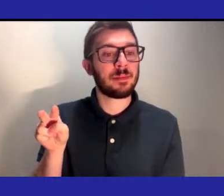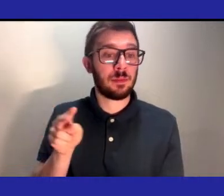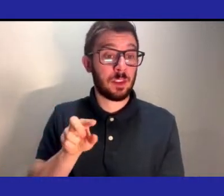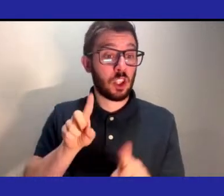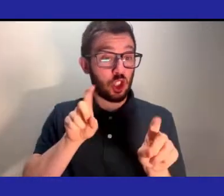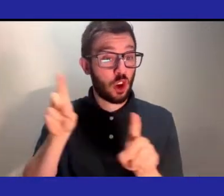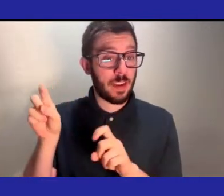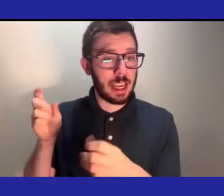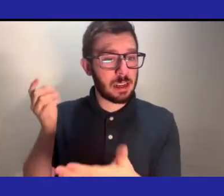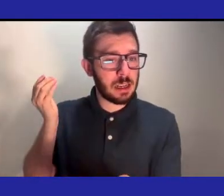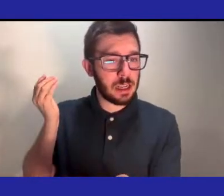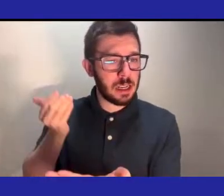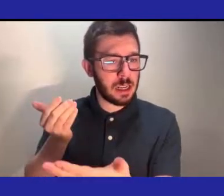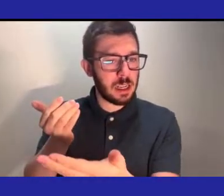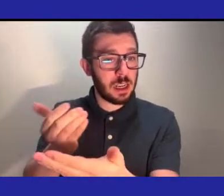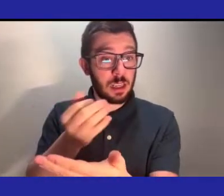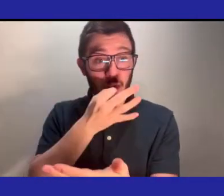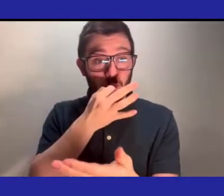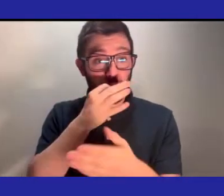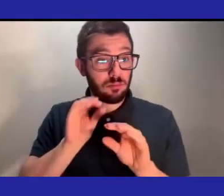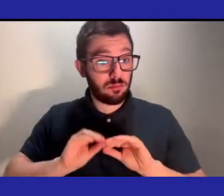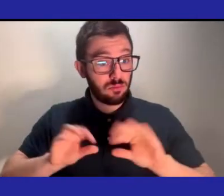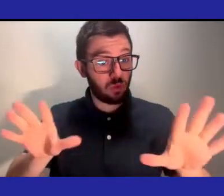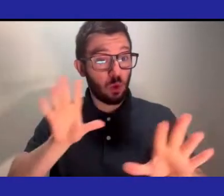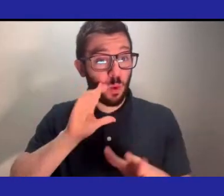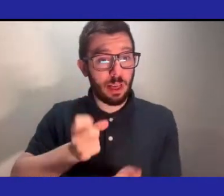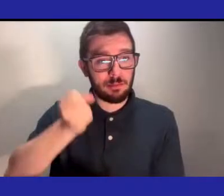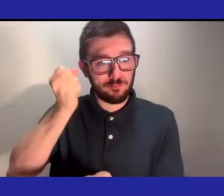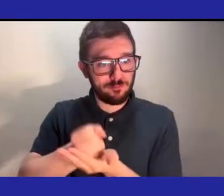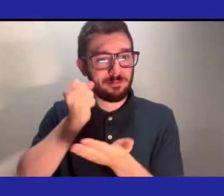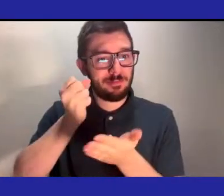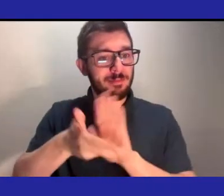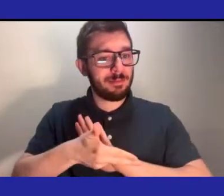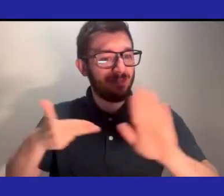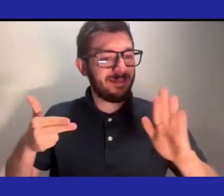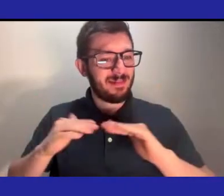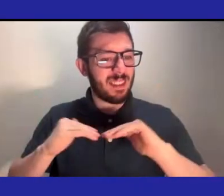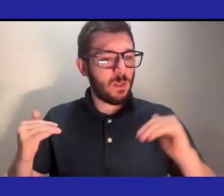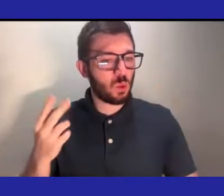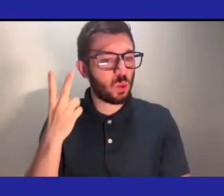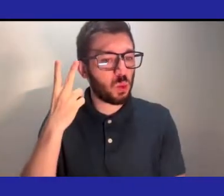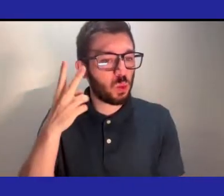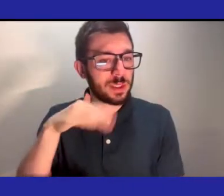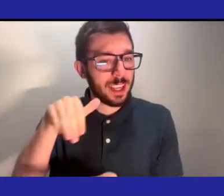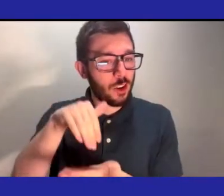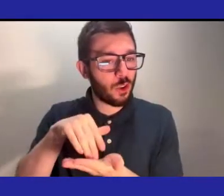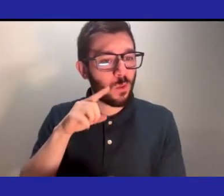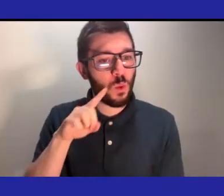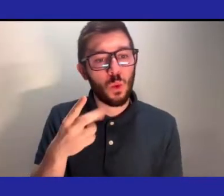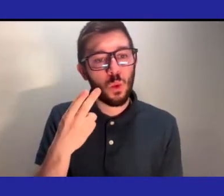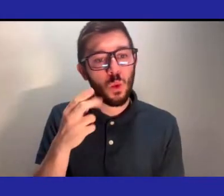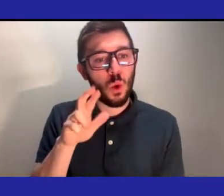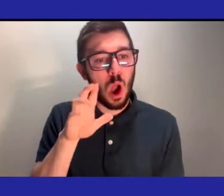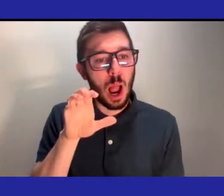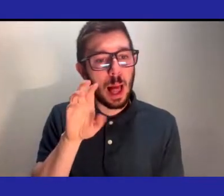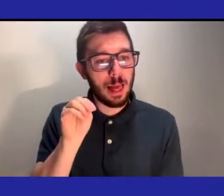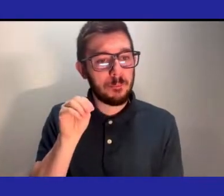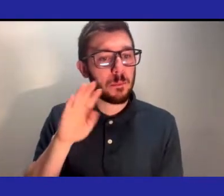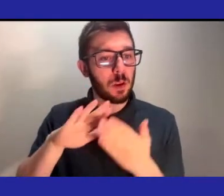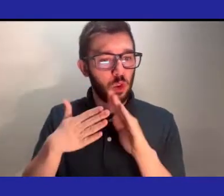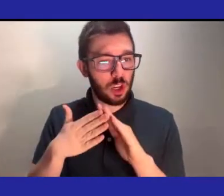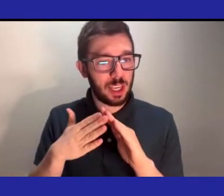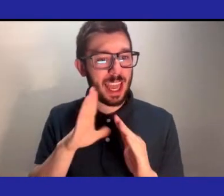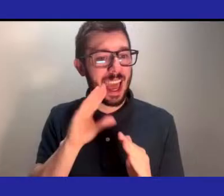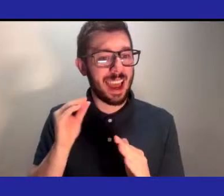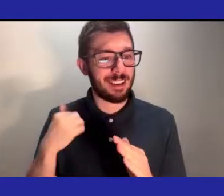expected to verify us as a Level 2 pediatric trauma center for the Harlem community, and put us on the same 3-year cycle